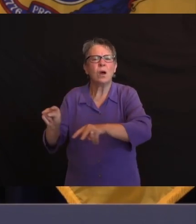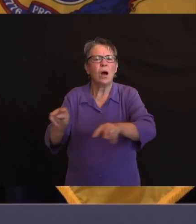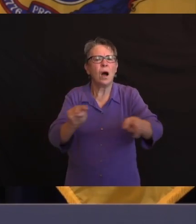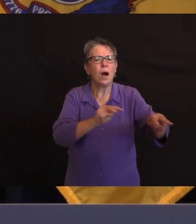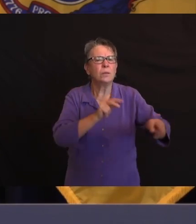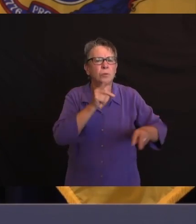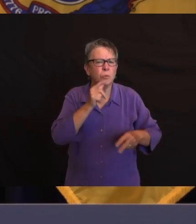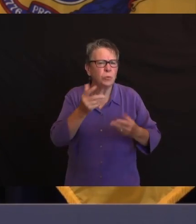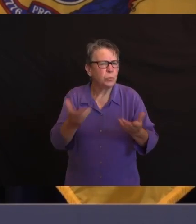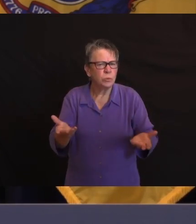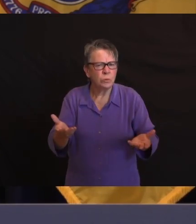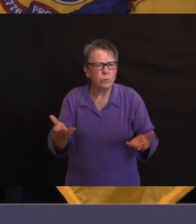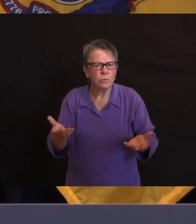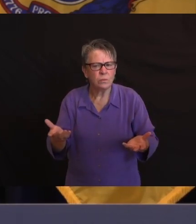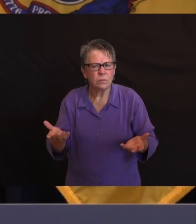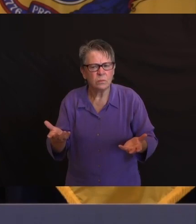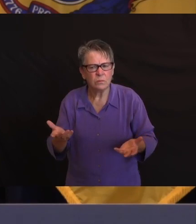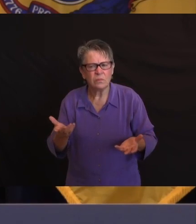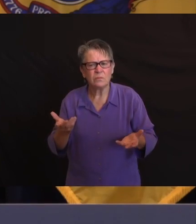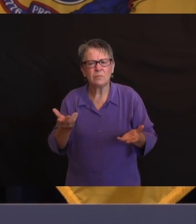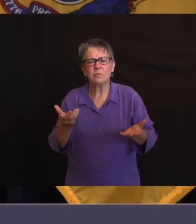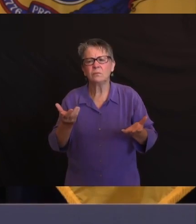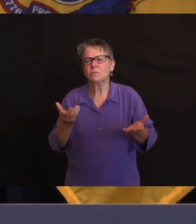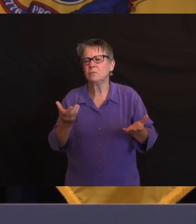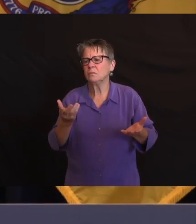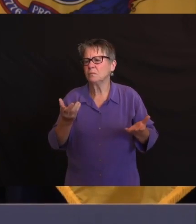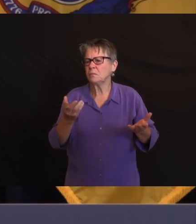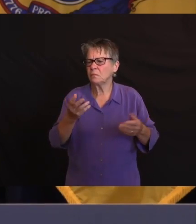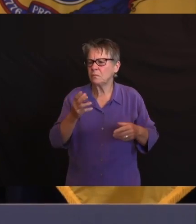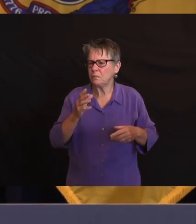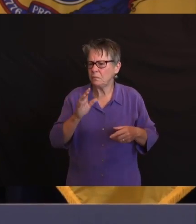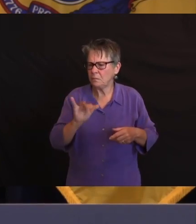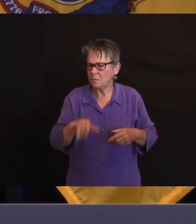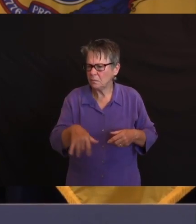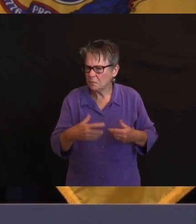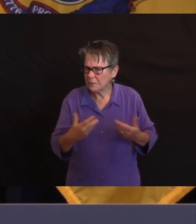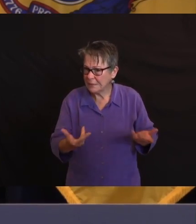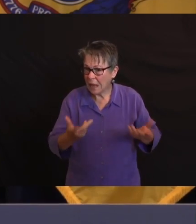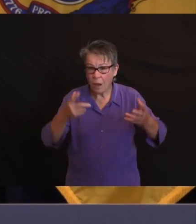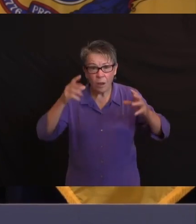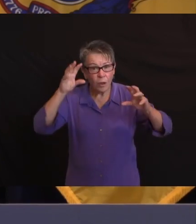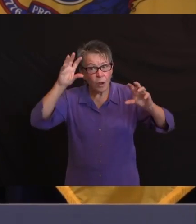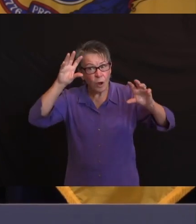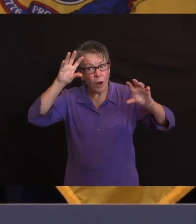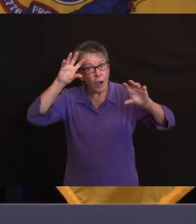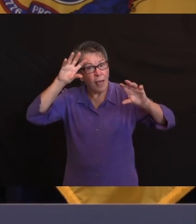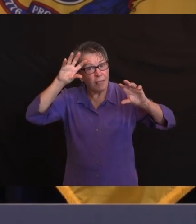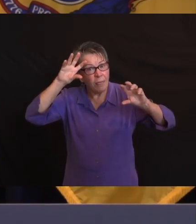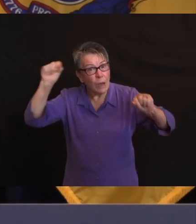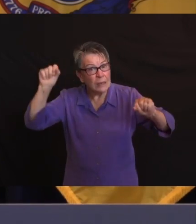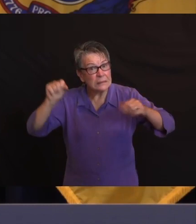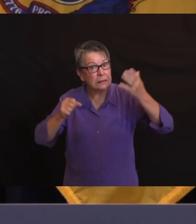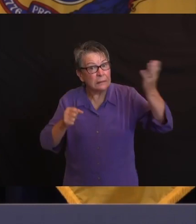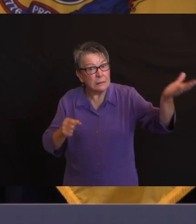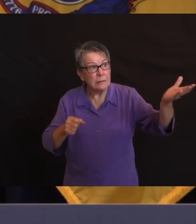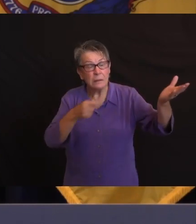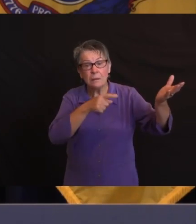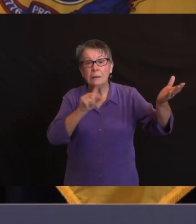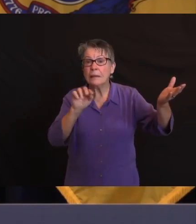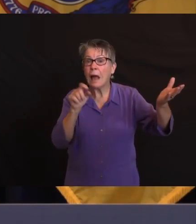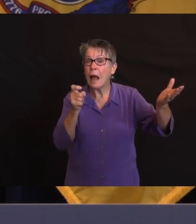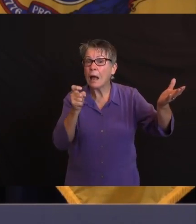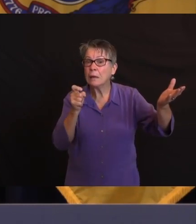story about President Donald Trump and his tax returns, curious to get your reaction on him paying little to nothing in income taxes over the